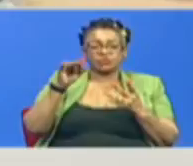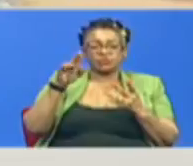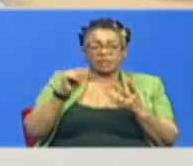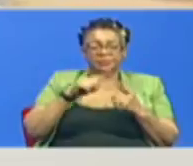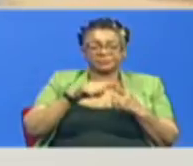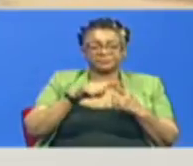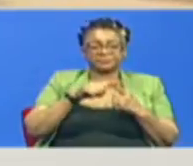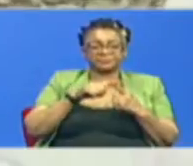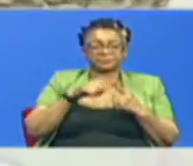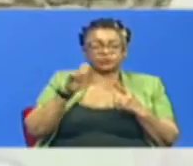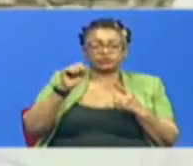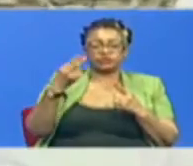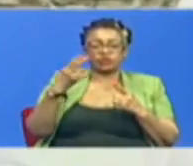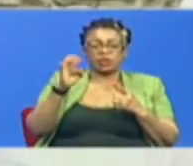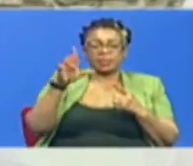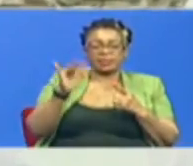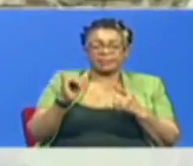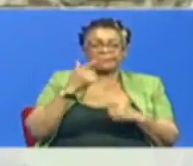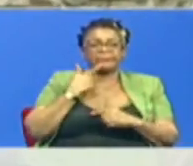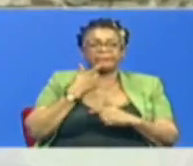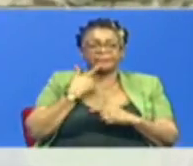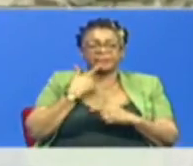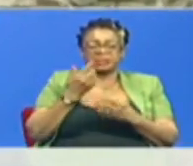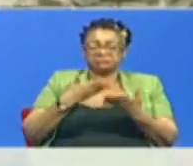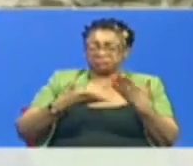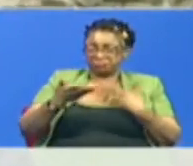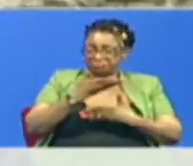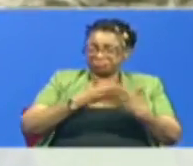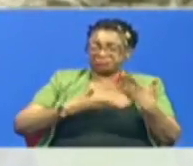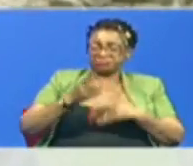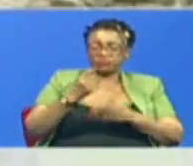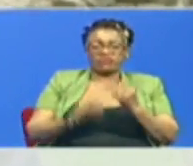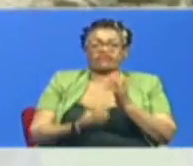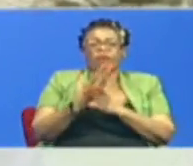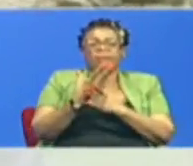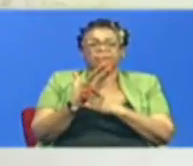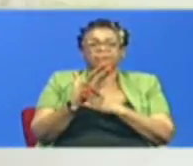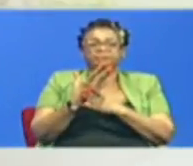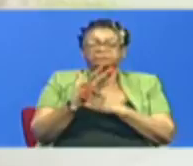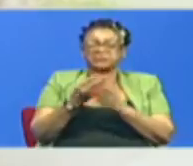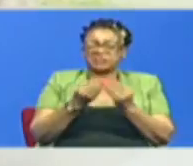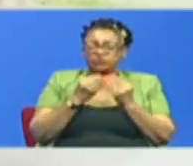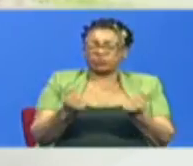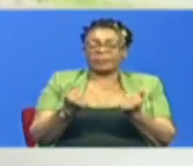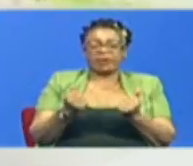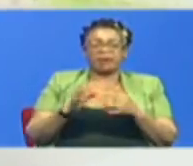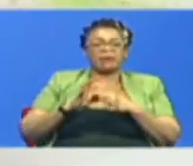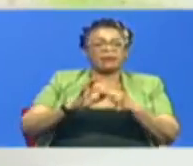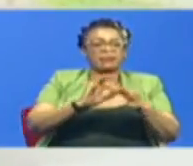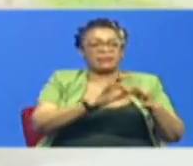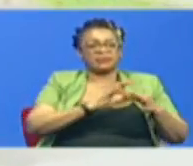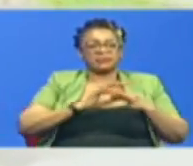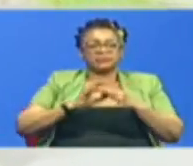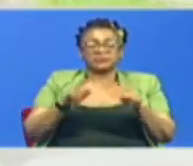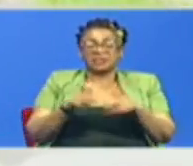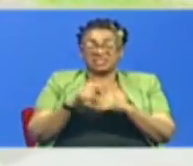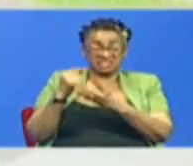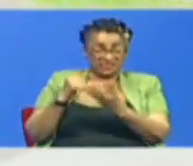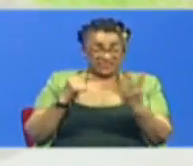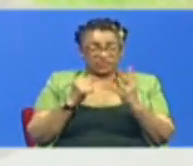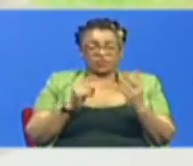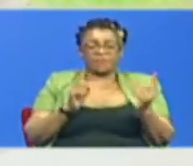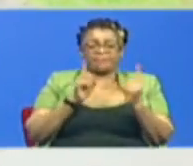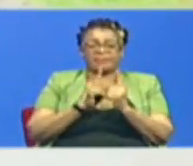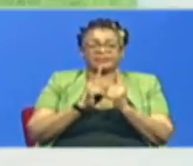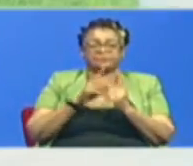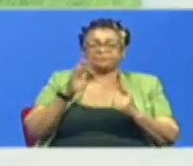Sammy Sholei, say they are in talks to form what they describe as a super alliance. Even as the four candidates met, FKF